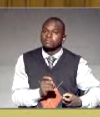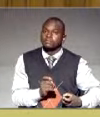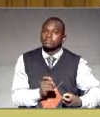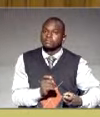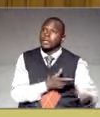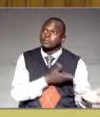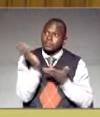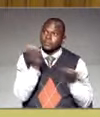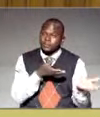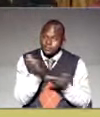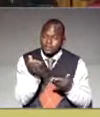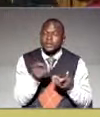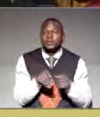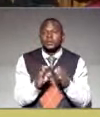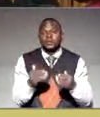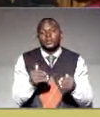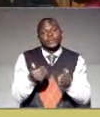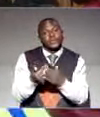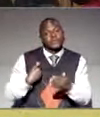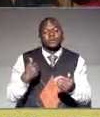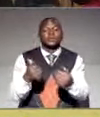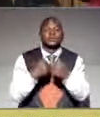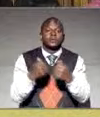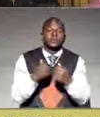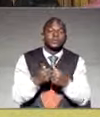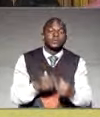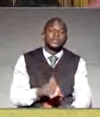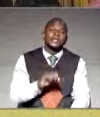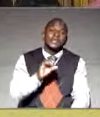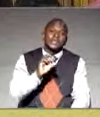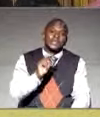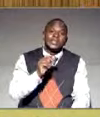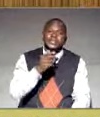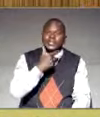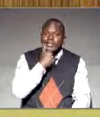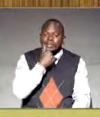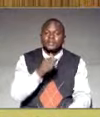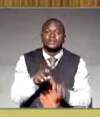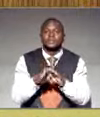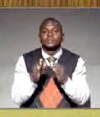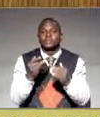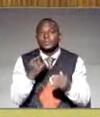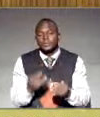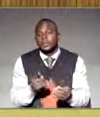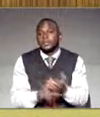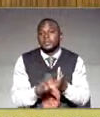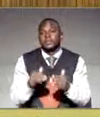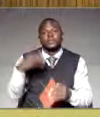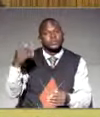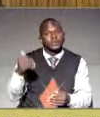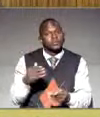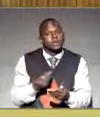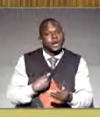the exporters. I told you about Nseko and her difficulty in getting materials, yet we have